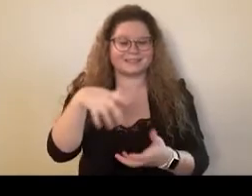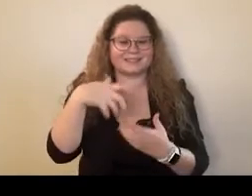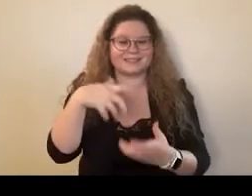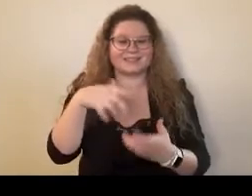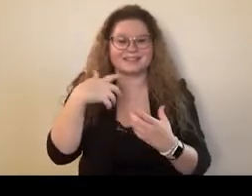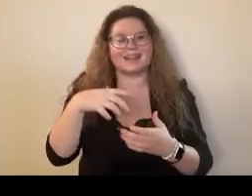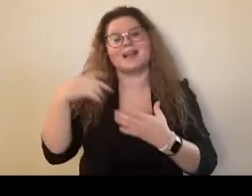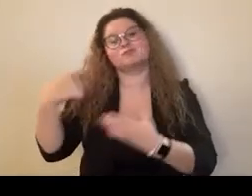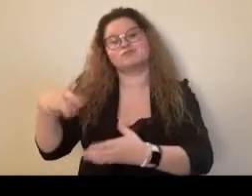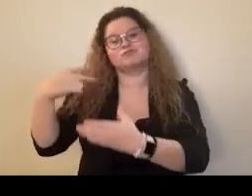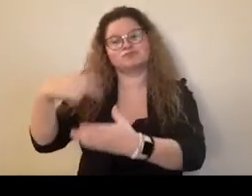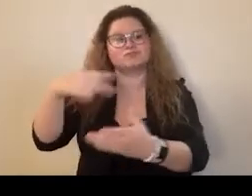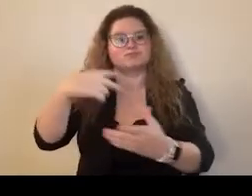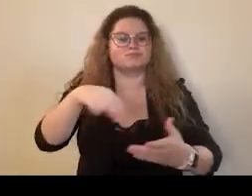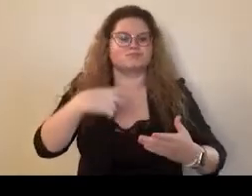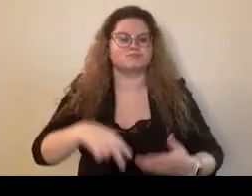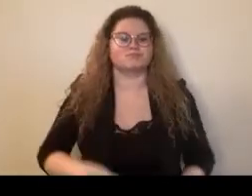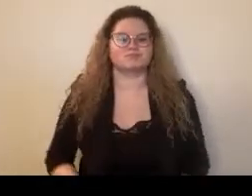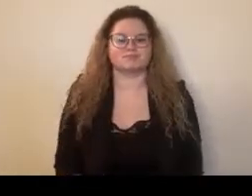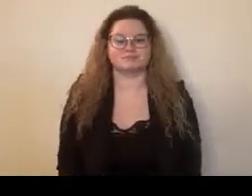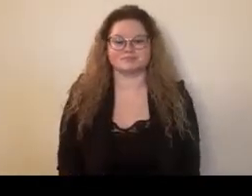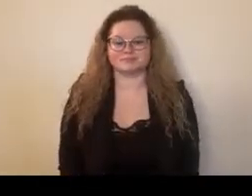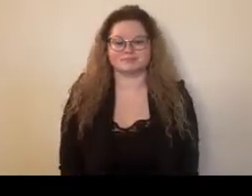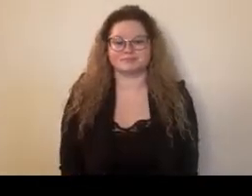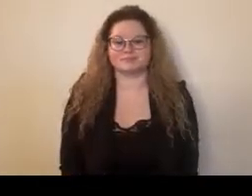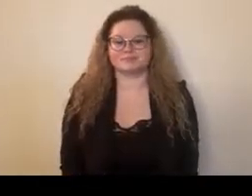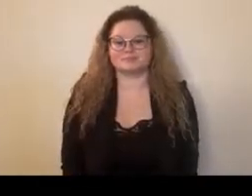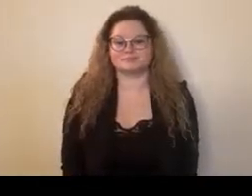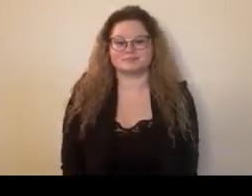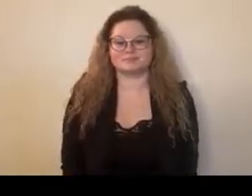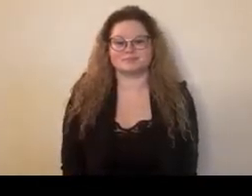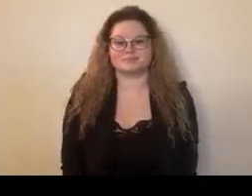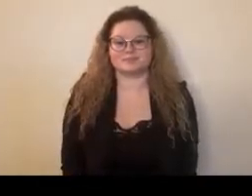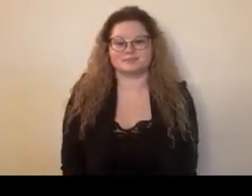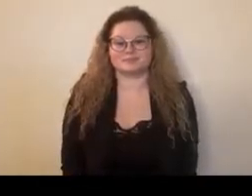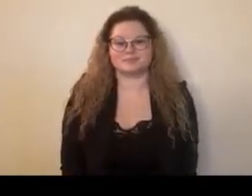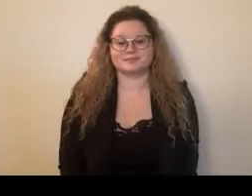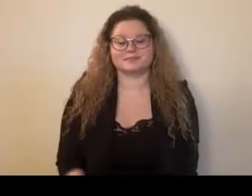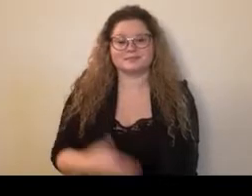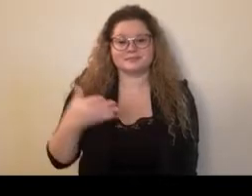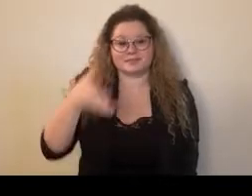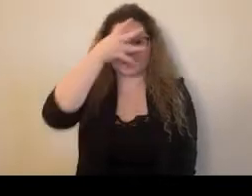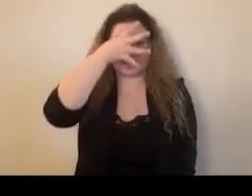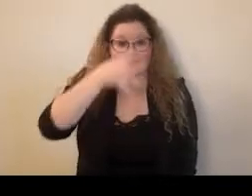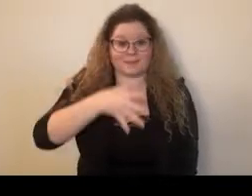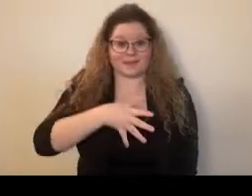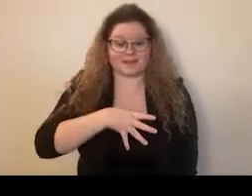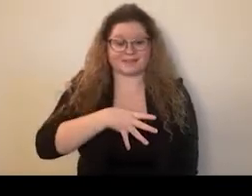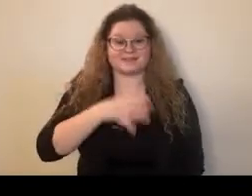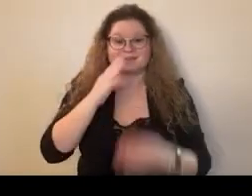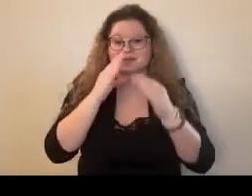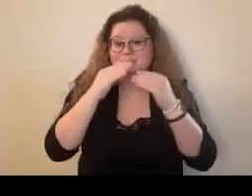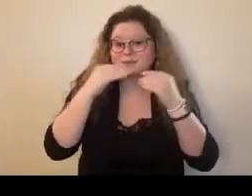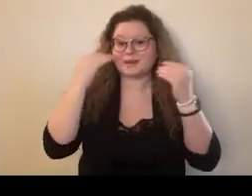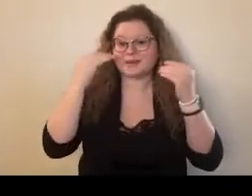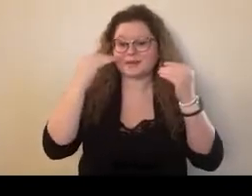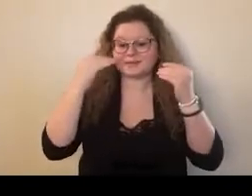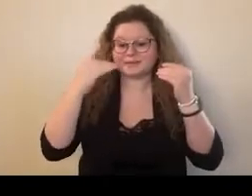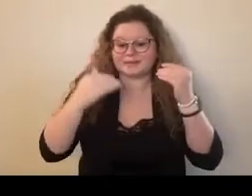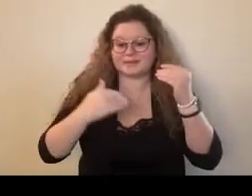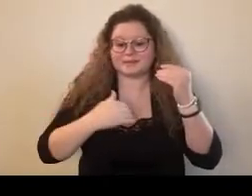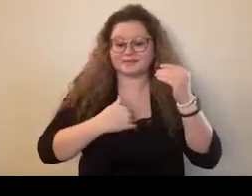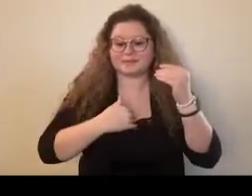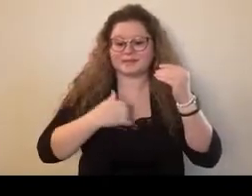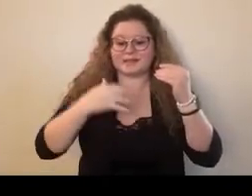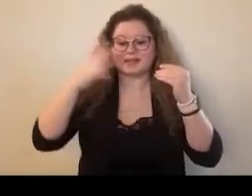they move across the dance floor. The gentleman, also with a broad smile, has greying hair, a blue